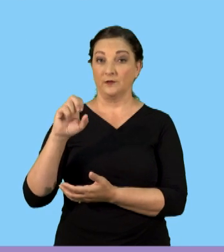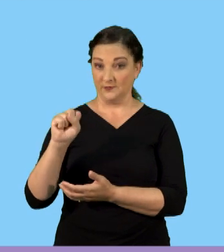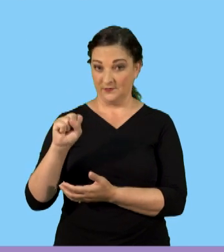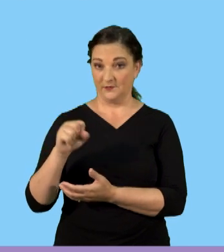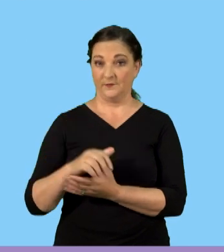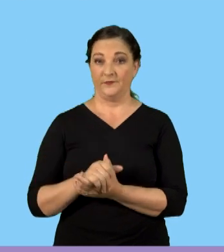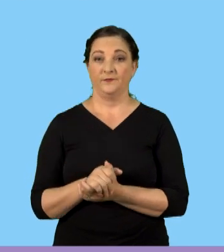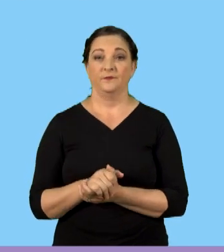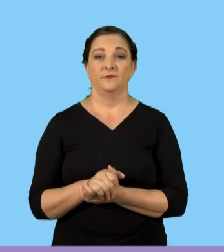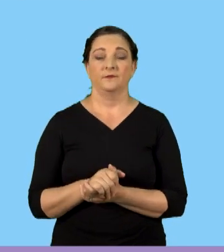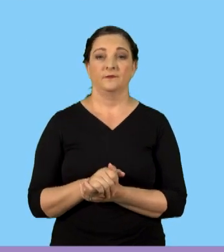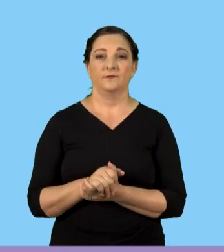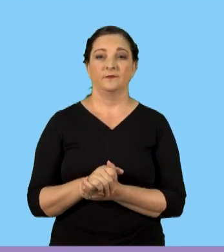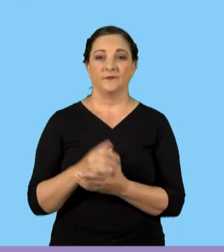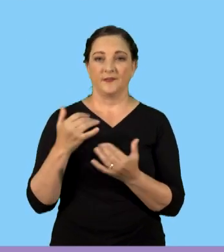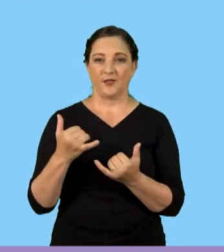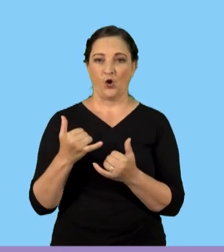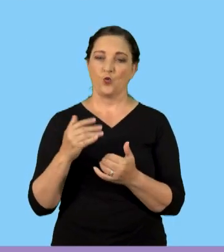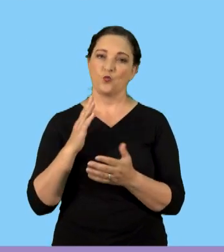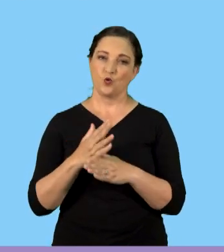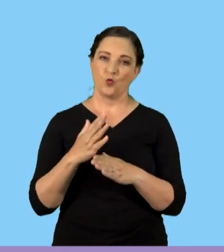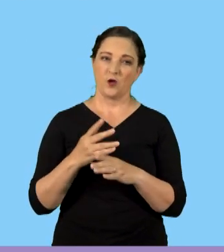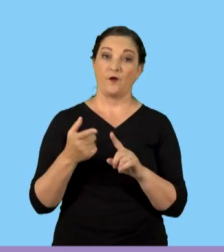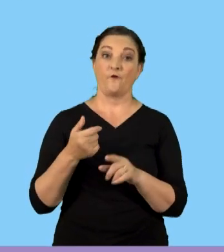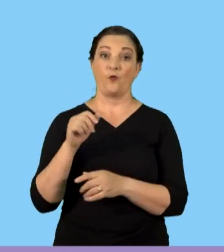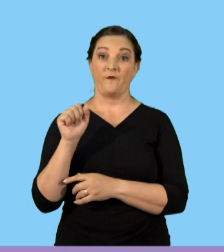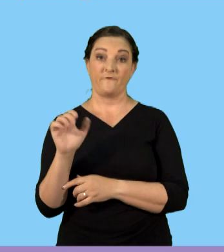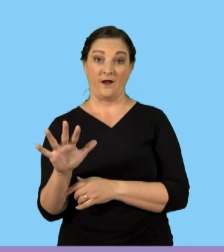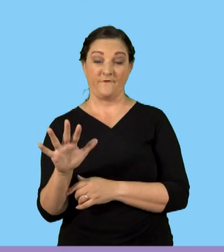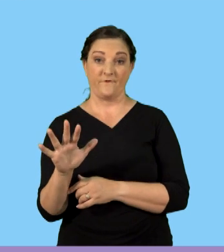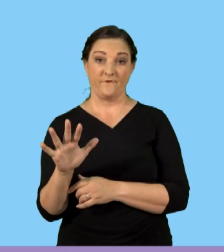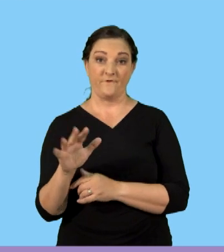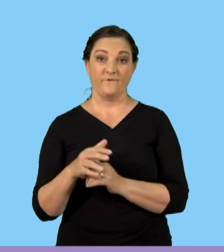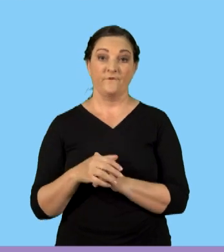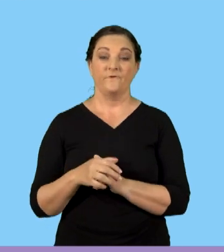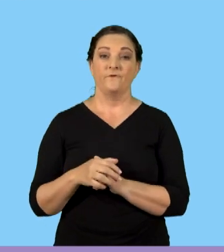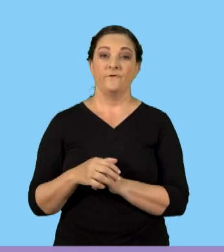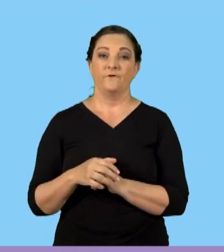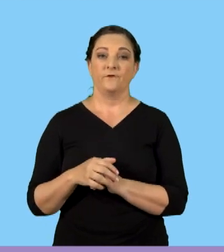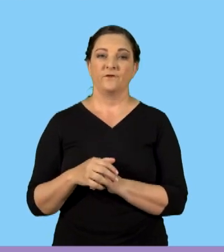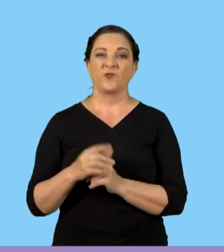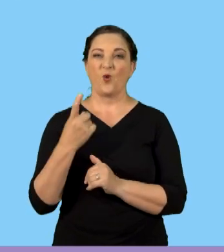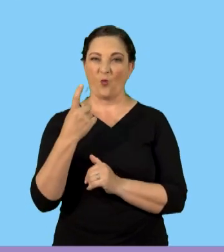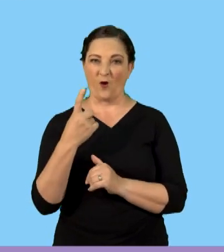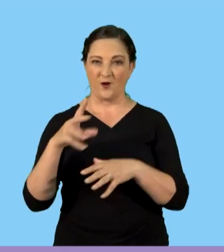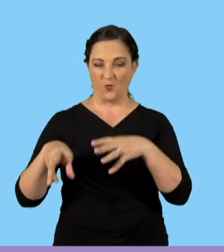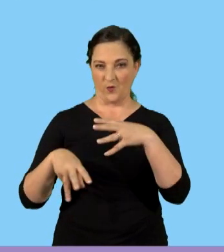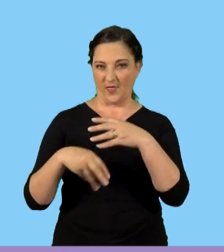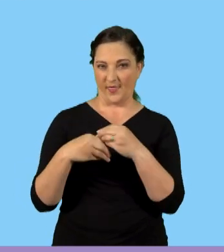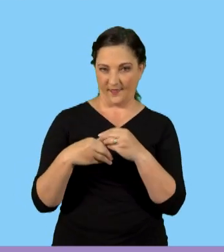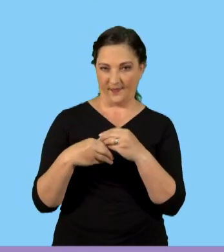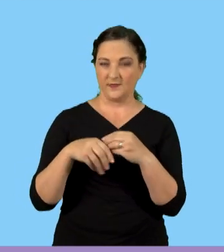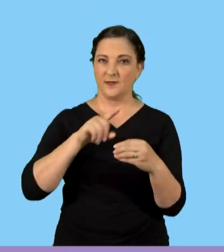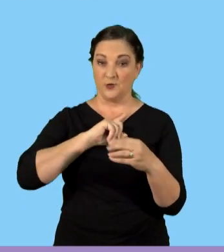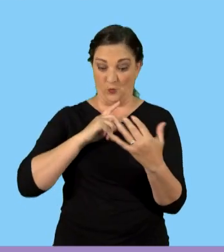we are going to be working in reverse. So from 5, we know that for us to get 5 as an answer, 1 was added. So we are just going